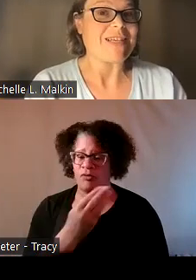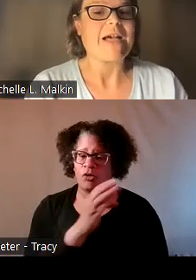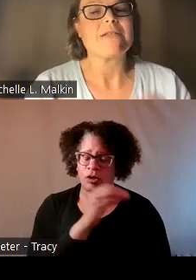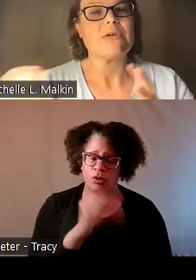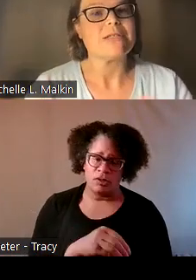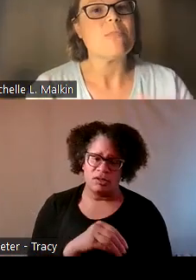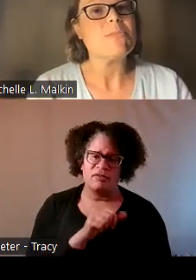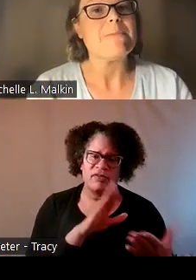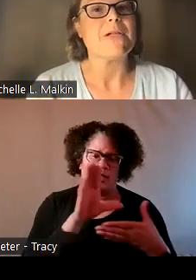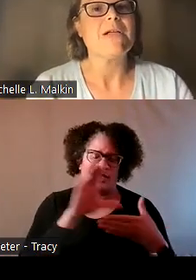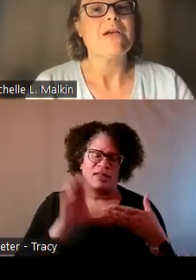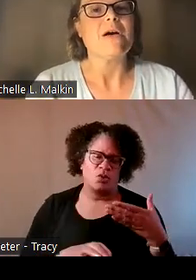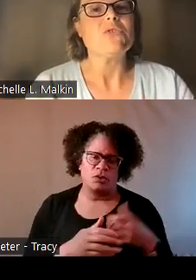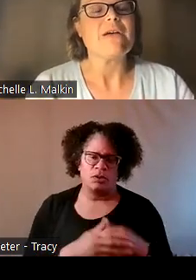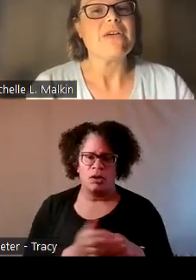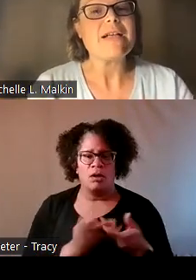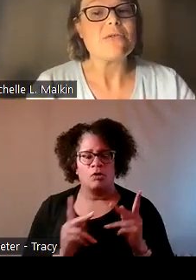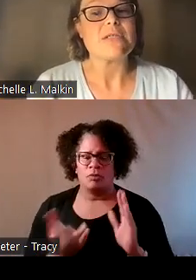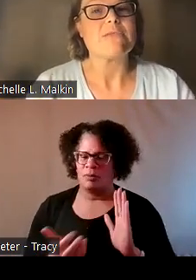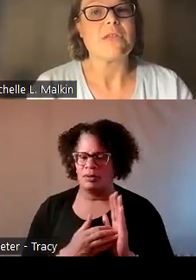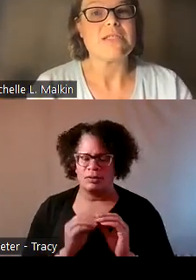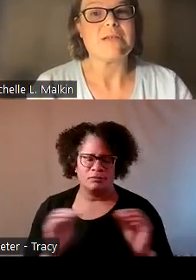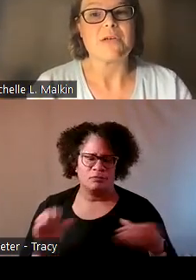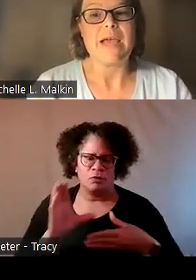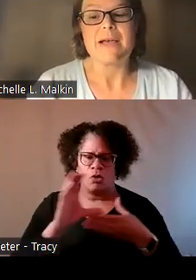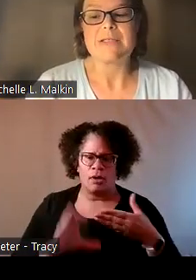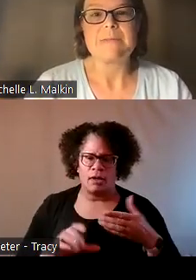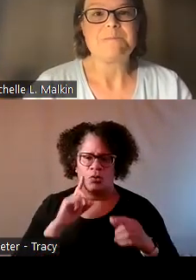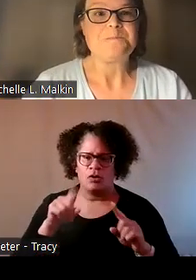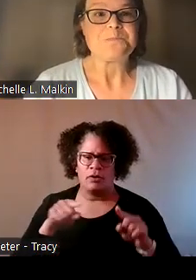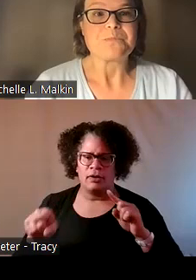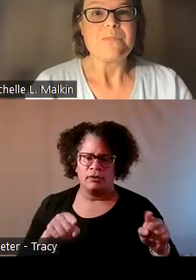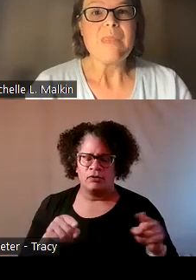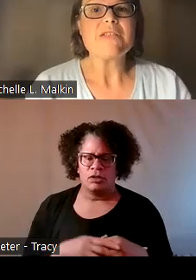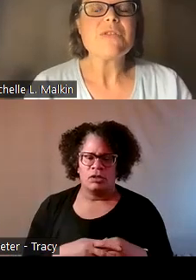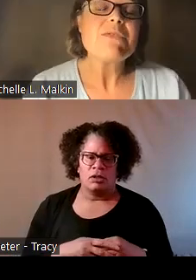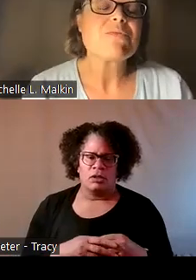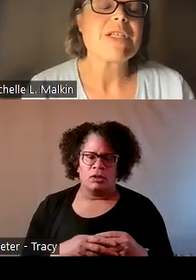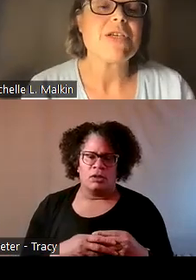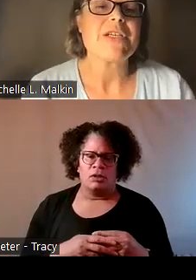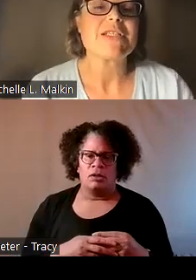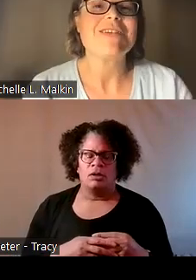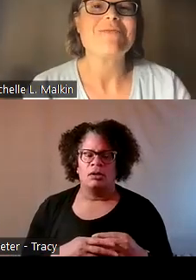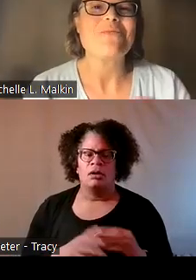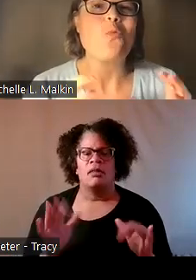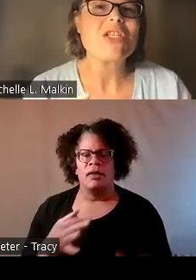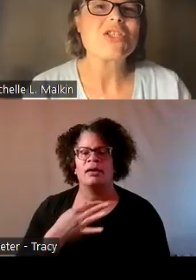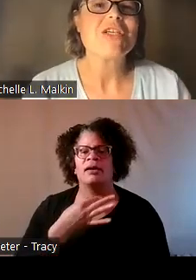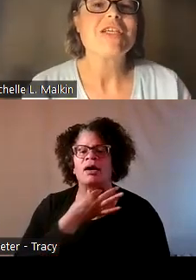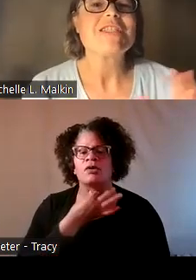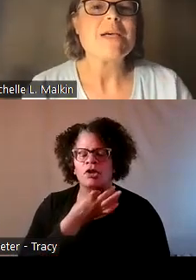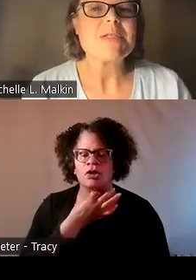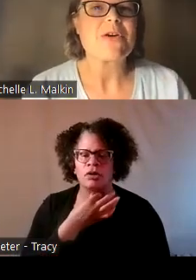any consequences. Most people do not face consequences for these different acts. So then I was really curious,